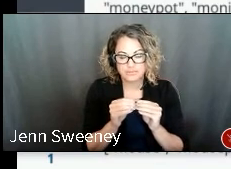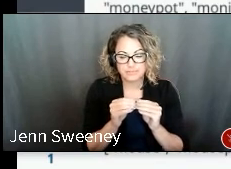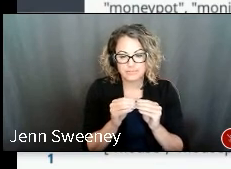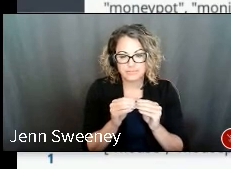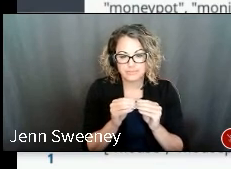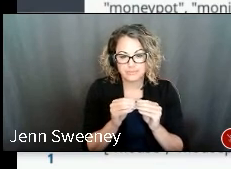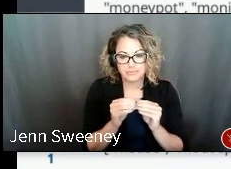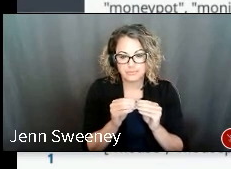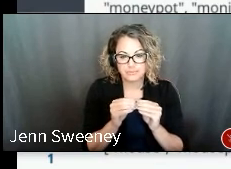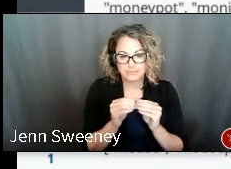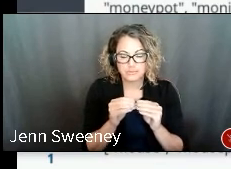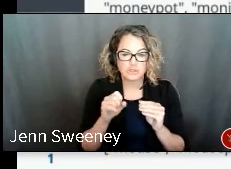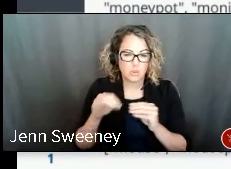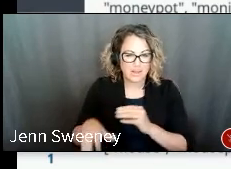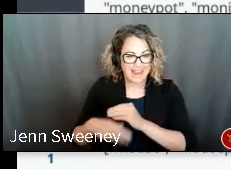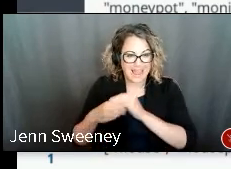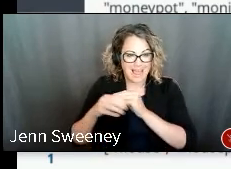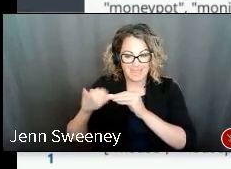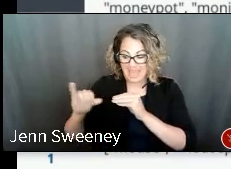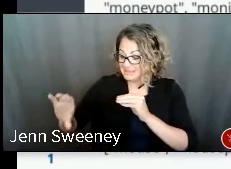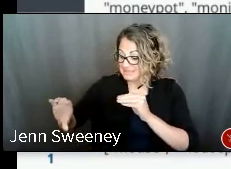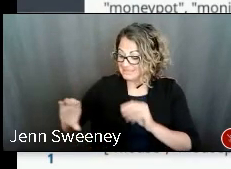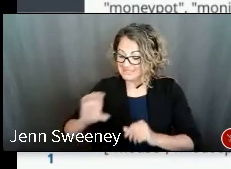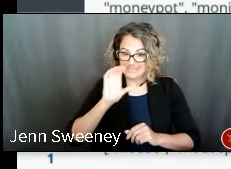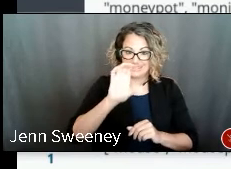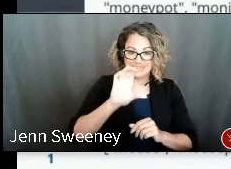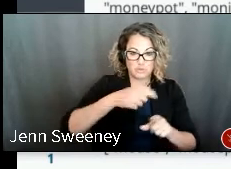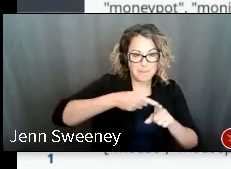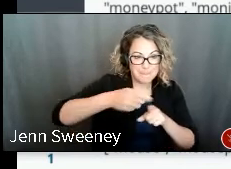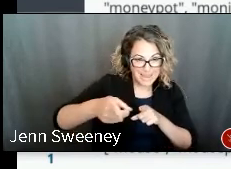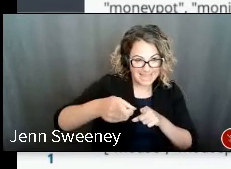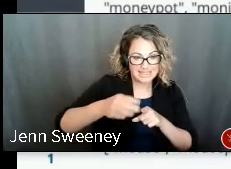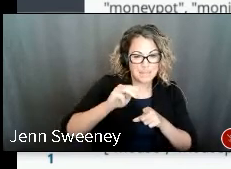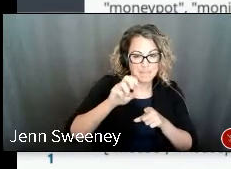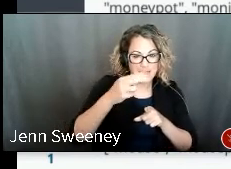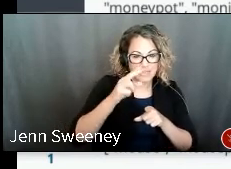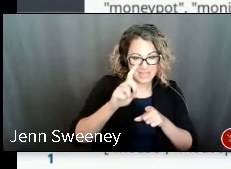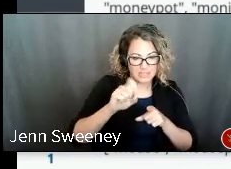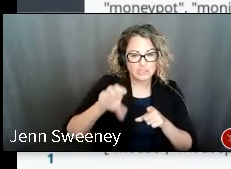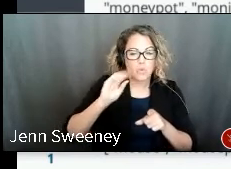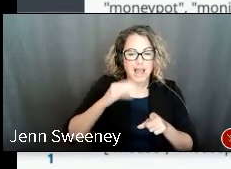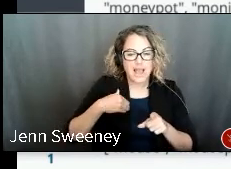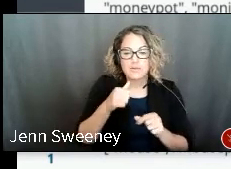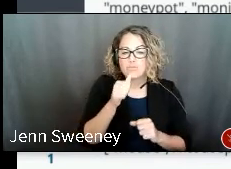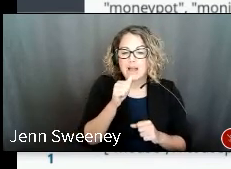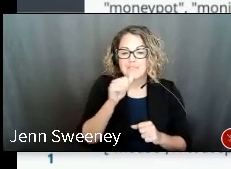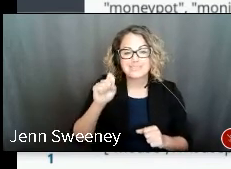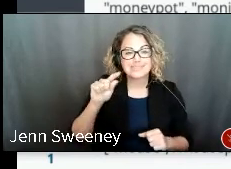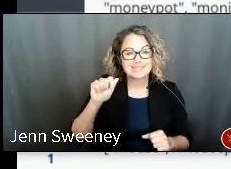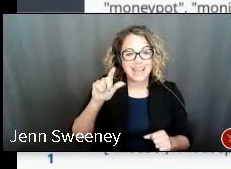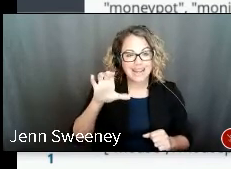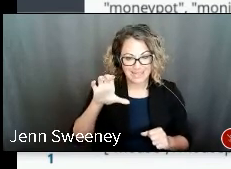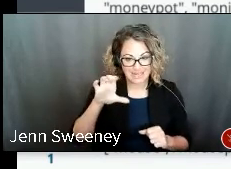if we write it into the main method. So private static it will